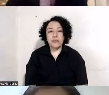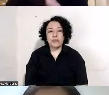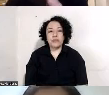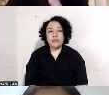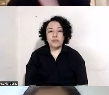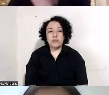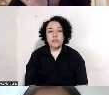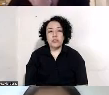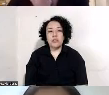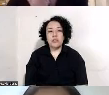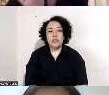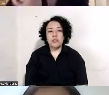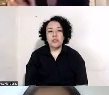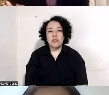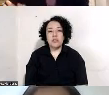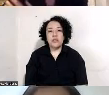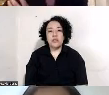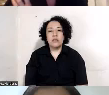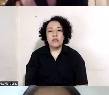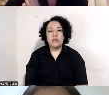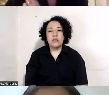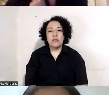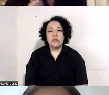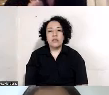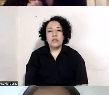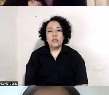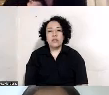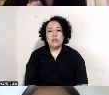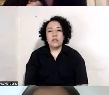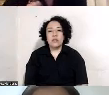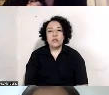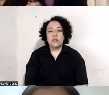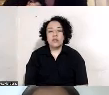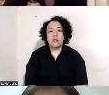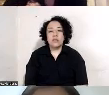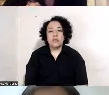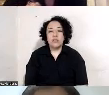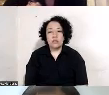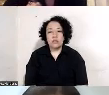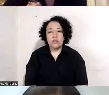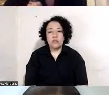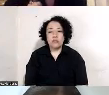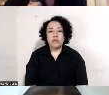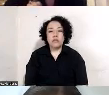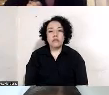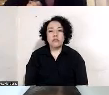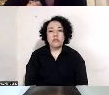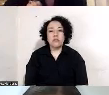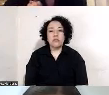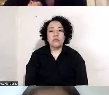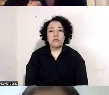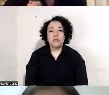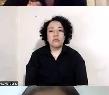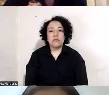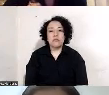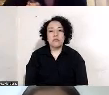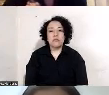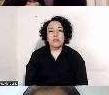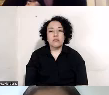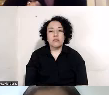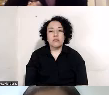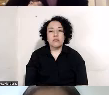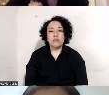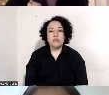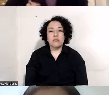access, 40 interviews with young people who were attending highly competitive colleges about how they made